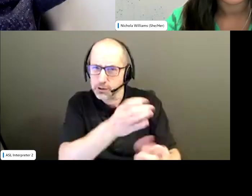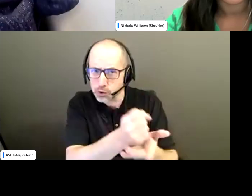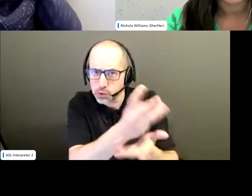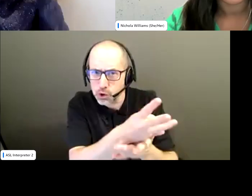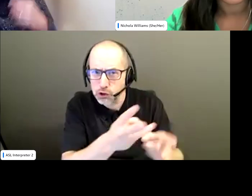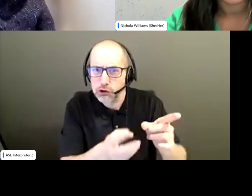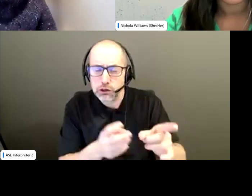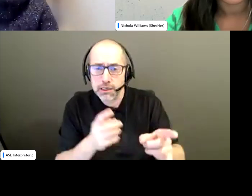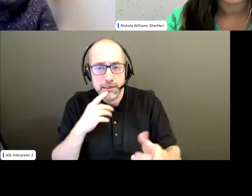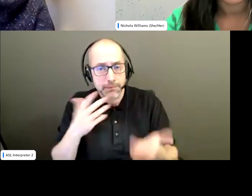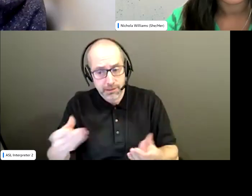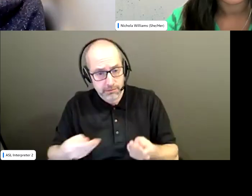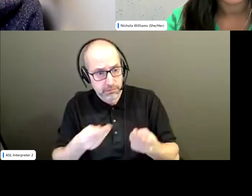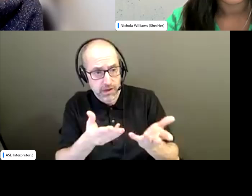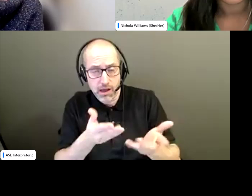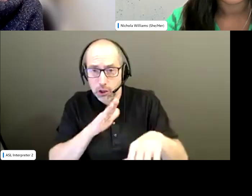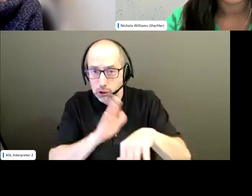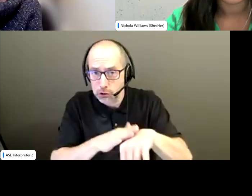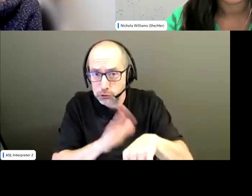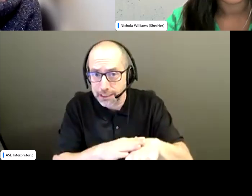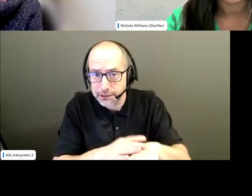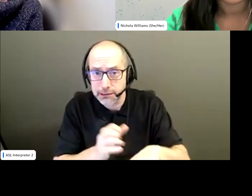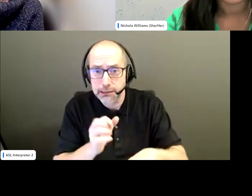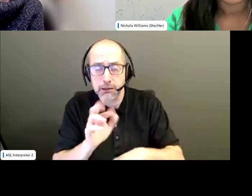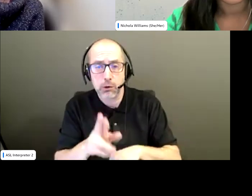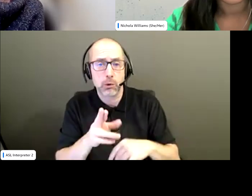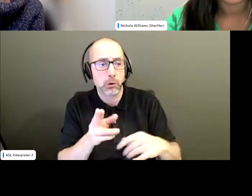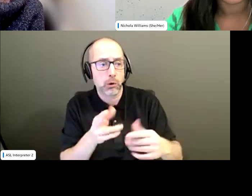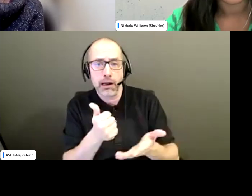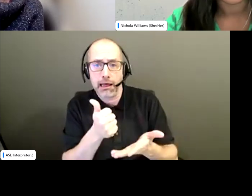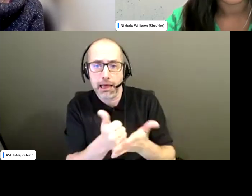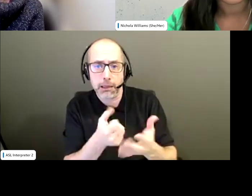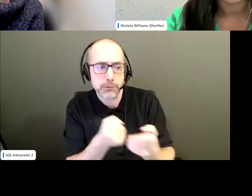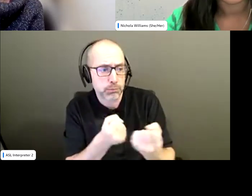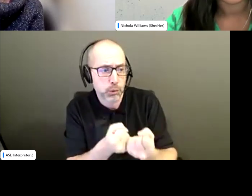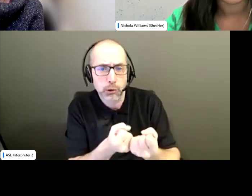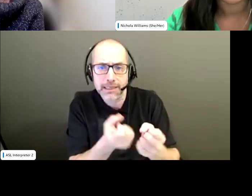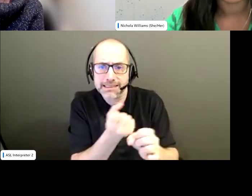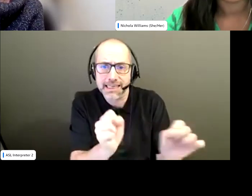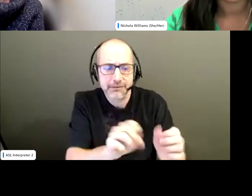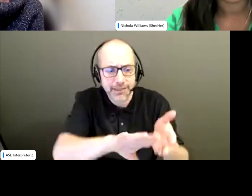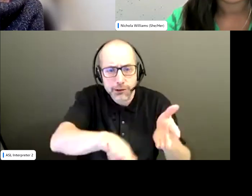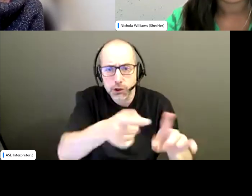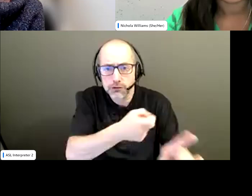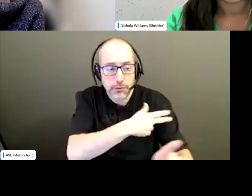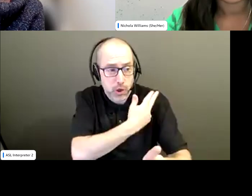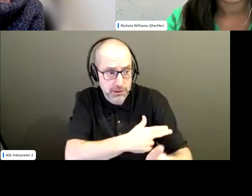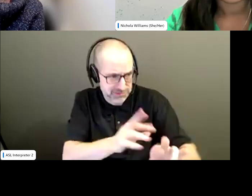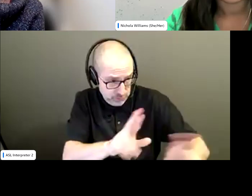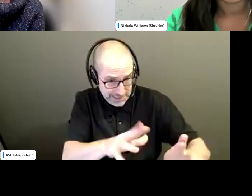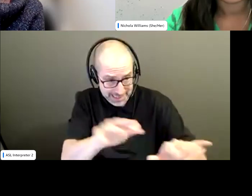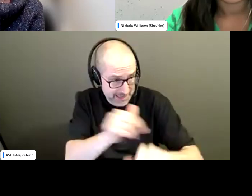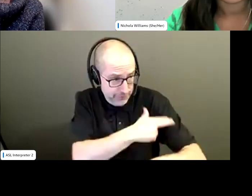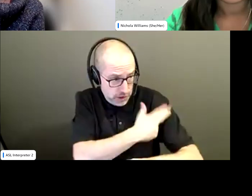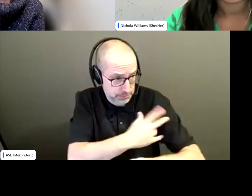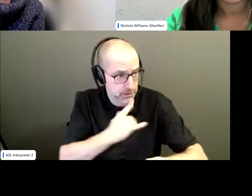you provide consultations to facilitate safe discharges from hospitals as well. Is that something that is